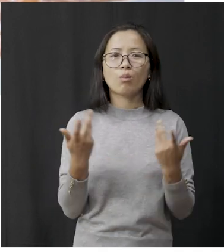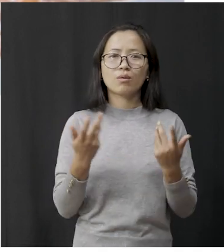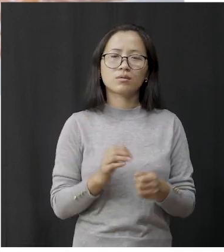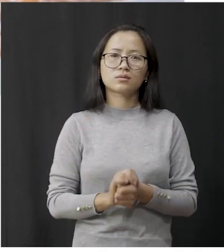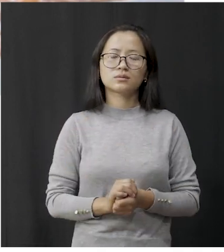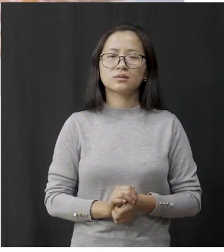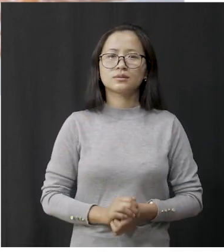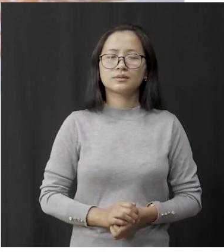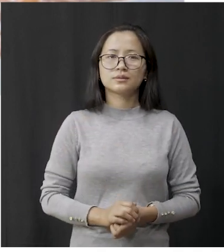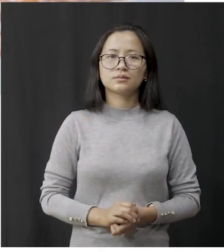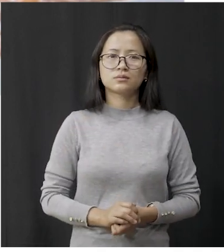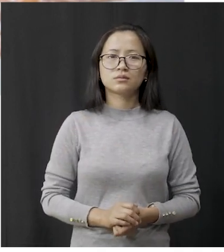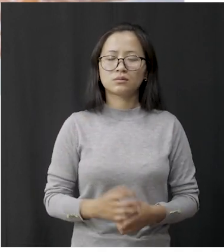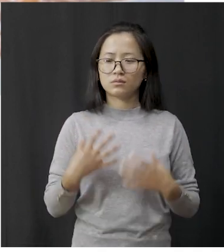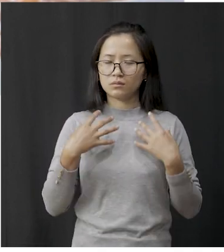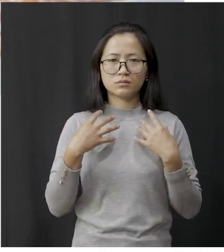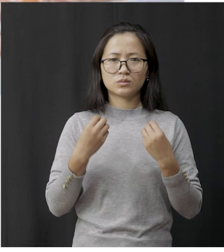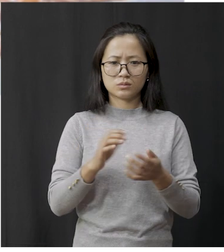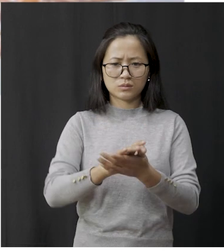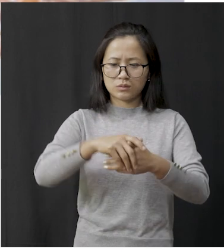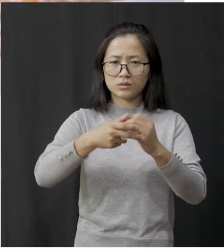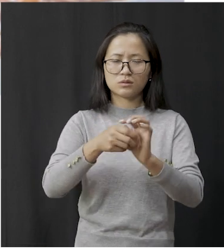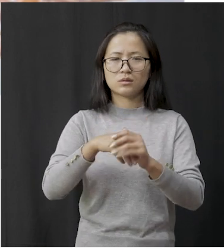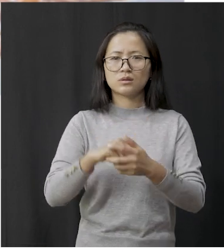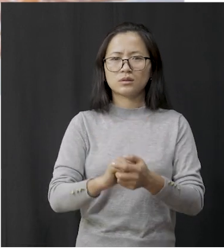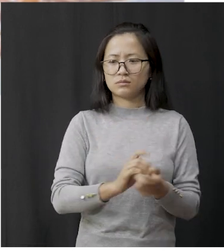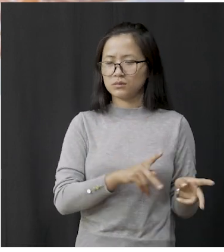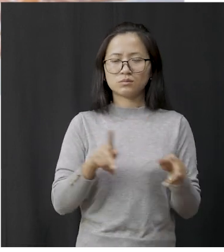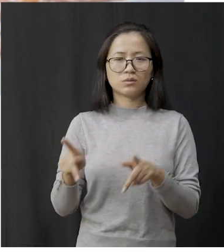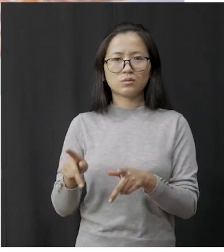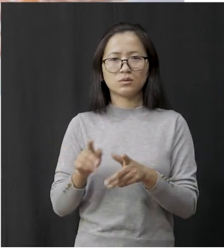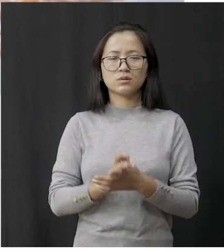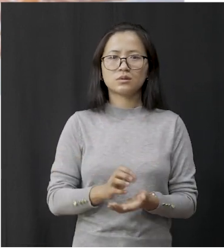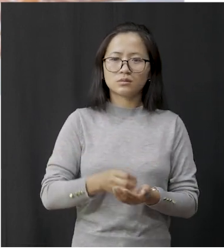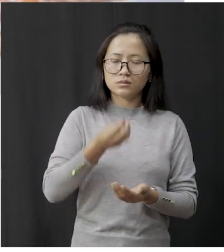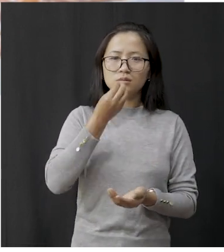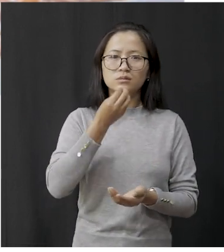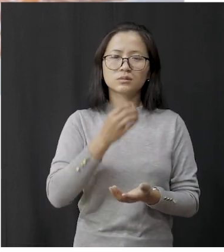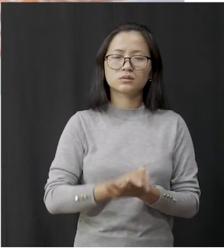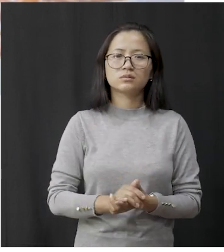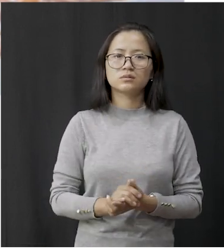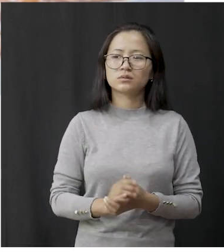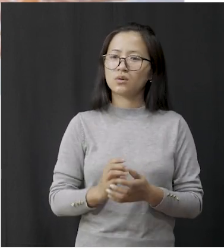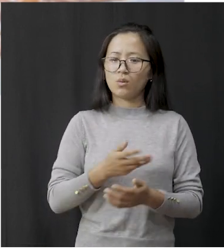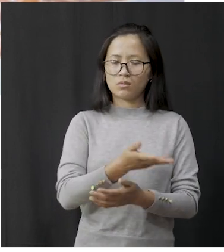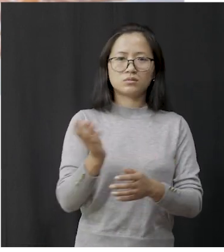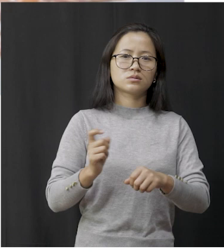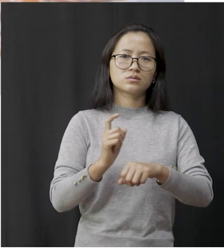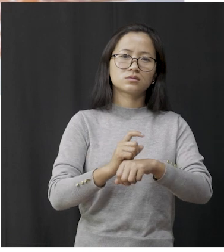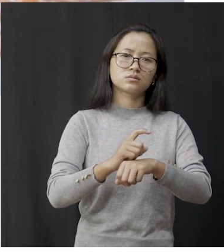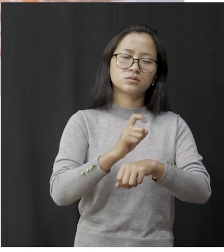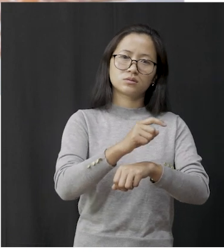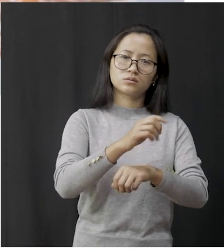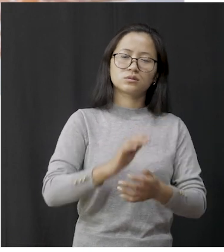is when we don't wash our hand properly and when we eat our meal, those germs get